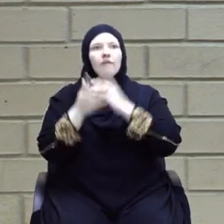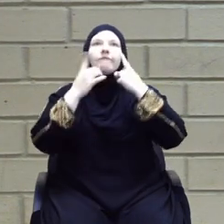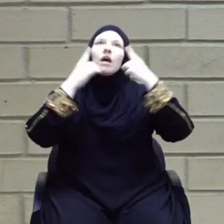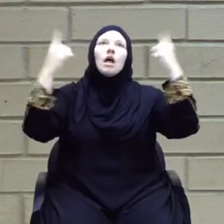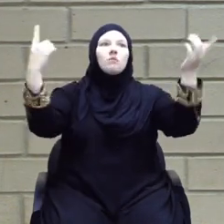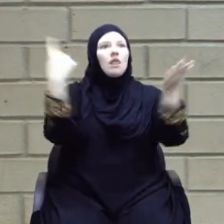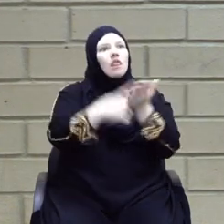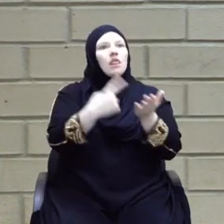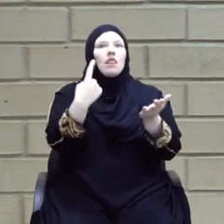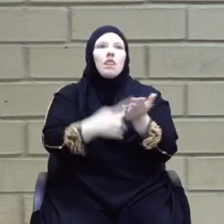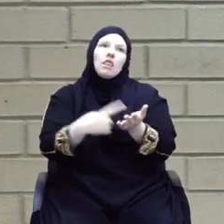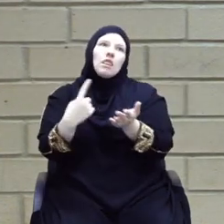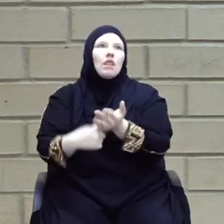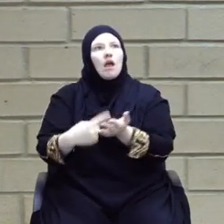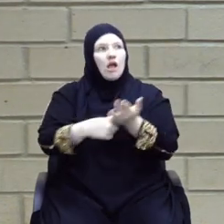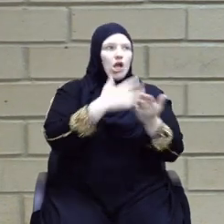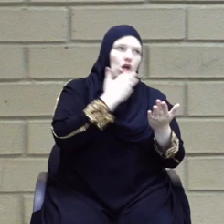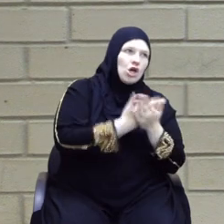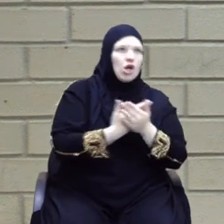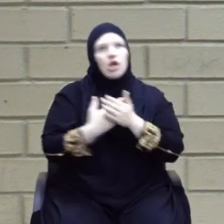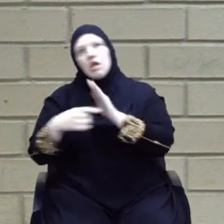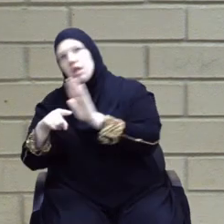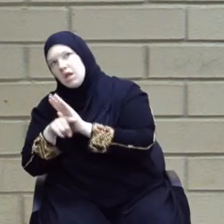especially in this country.